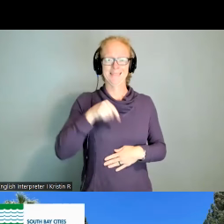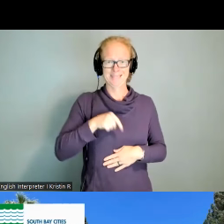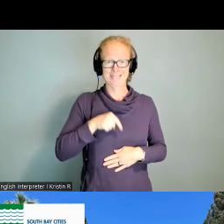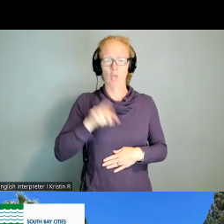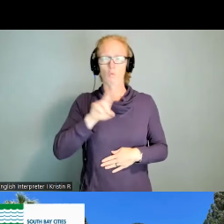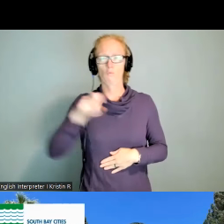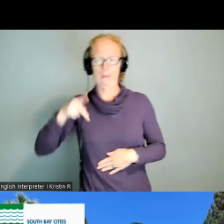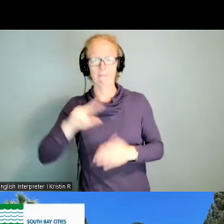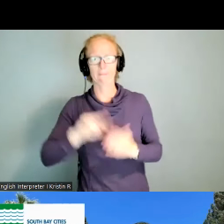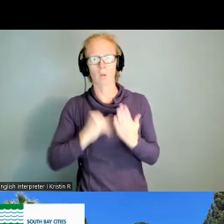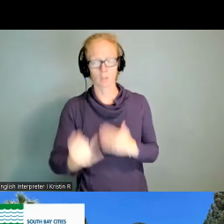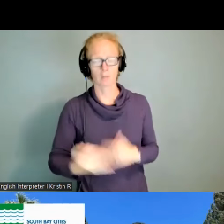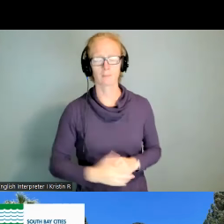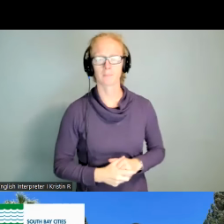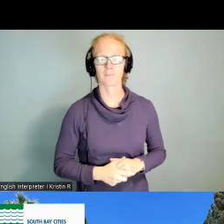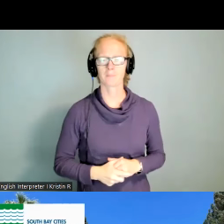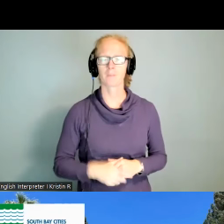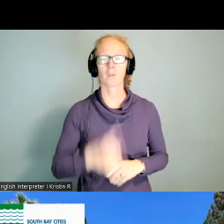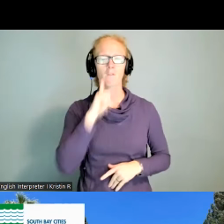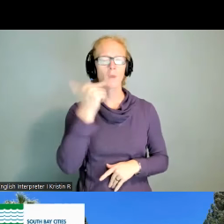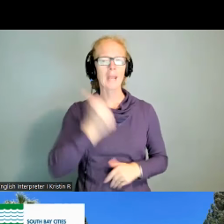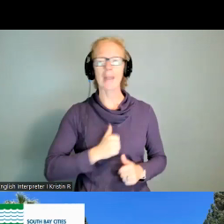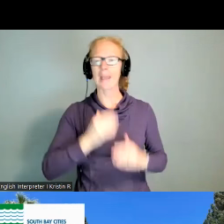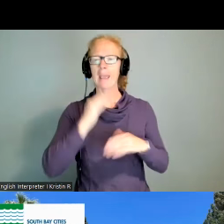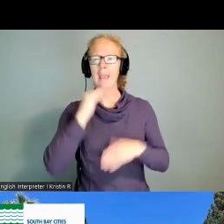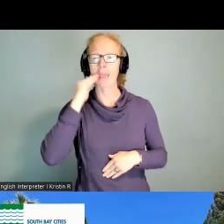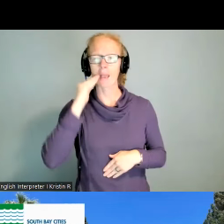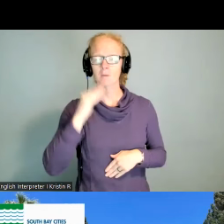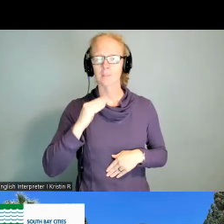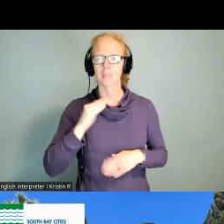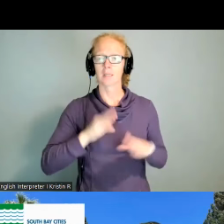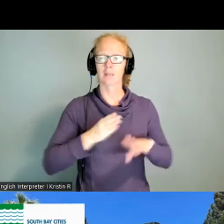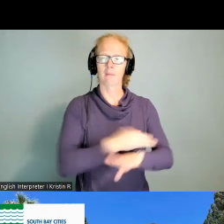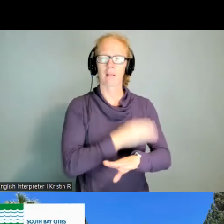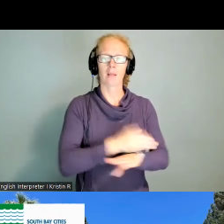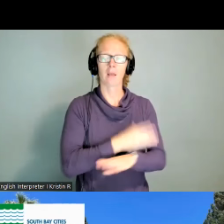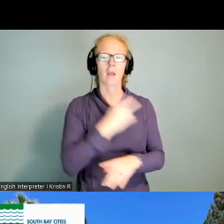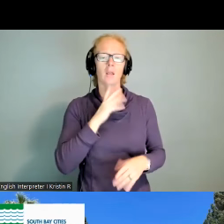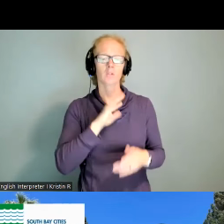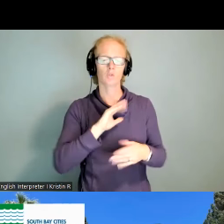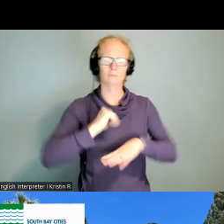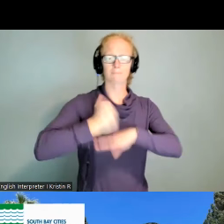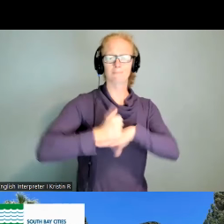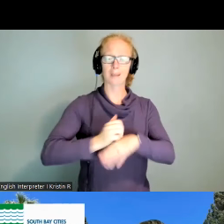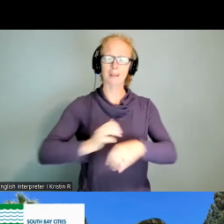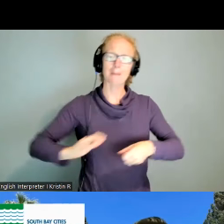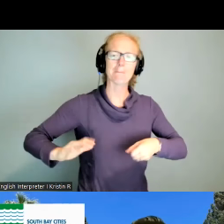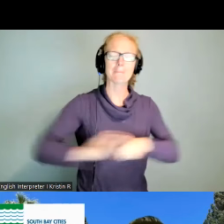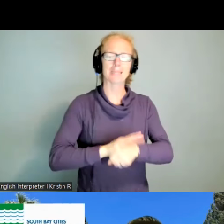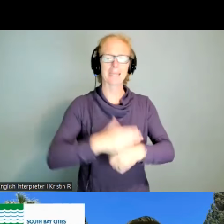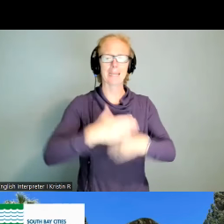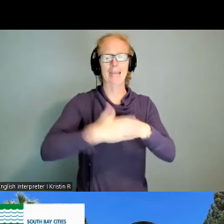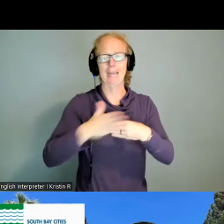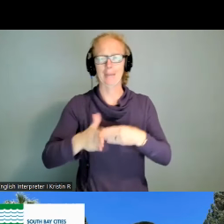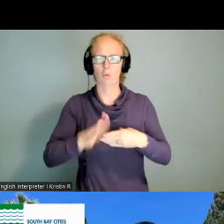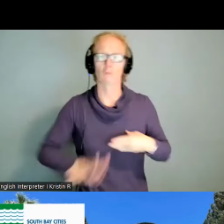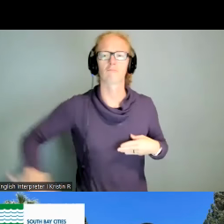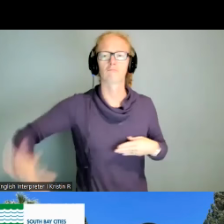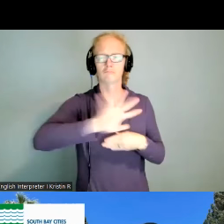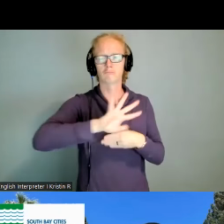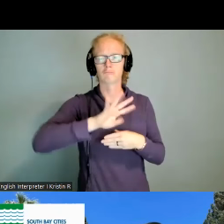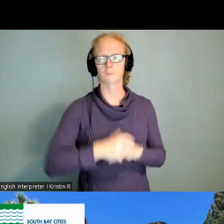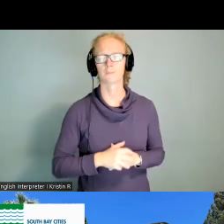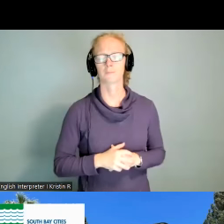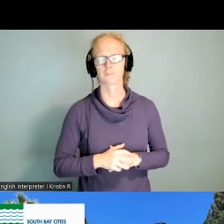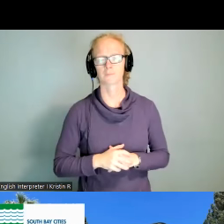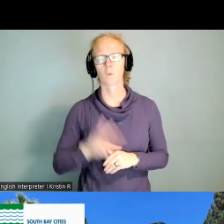to coordinate housing redevelopment into what we call complete neighborhoods. And that's something that our research director, Walter Simbab, is going to be